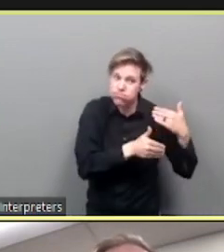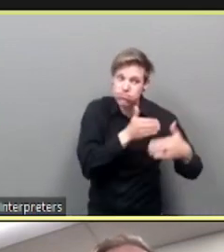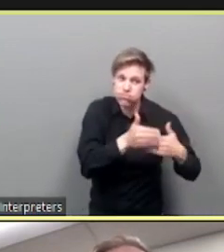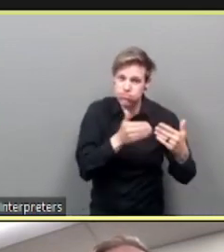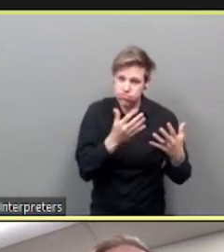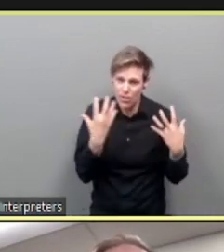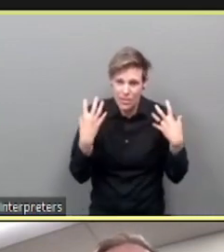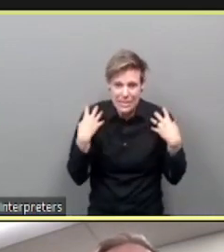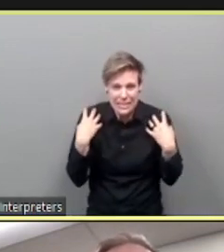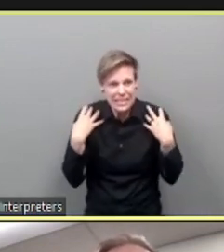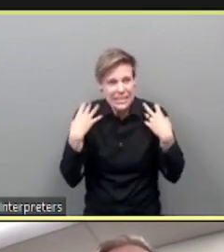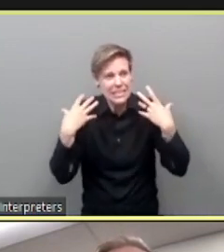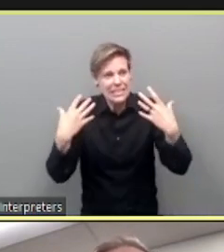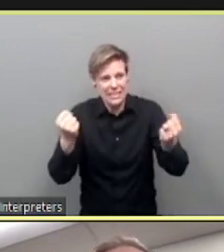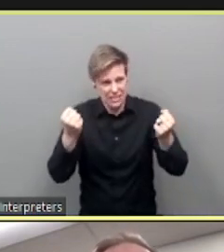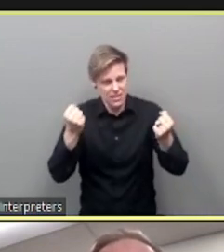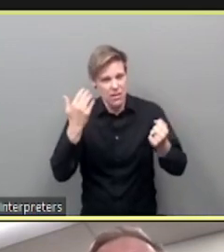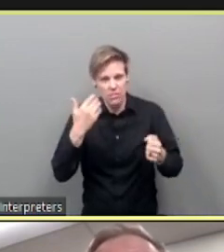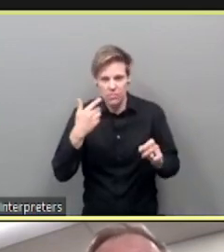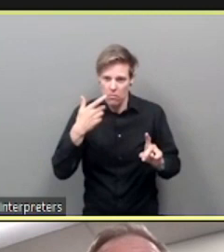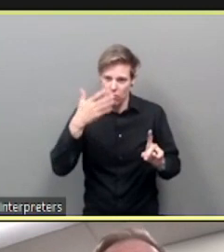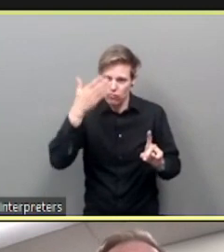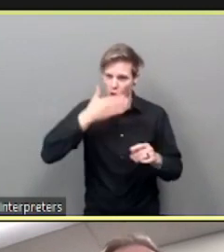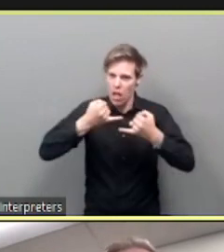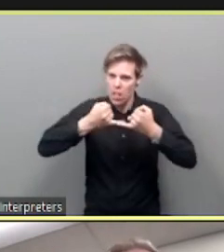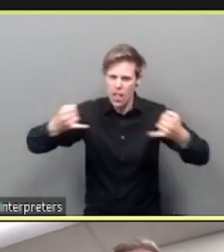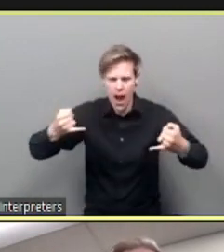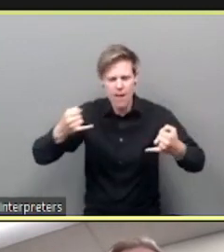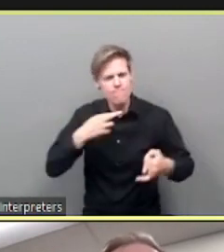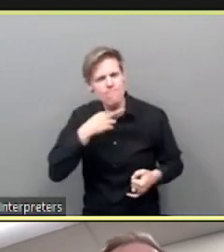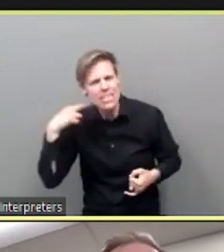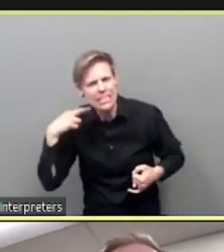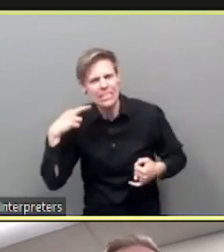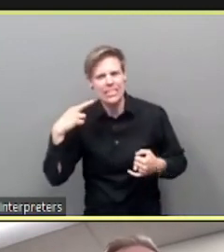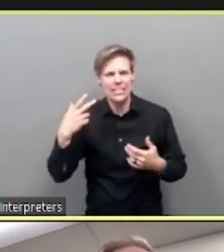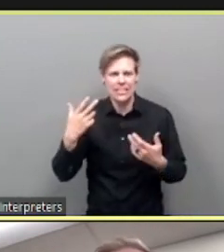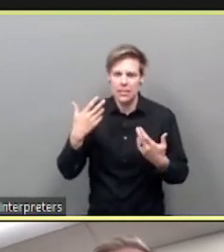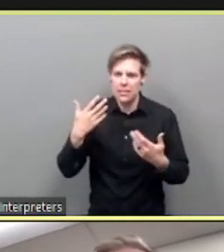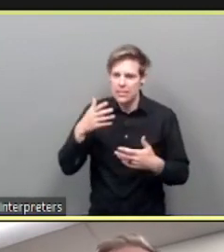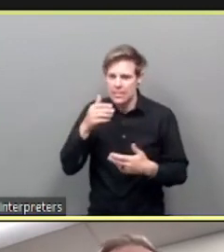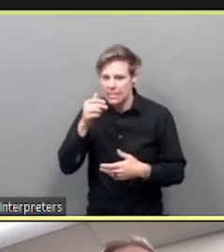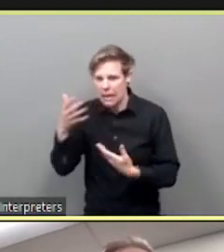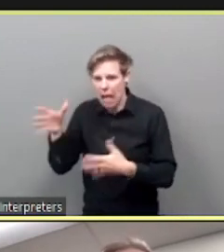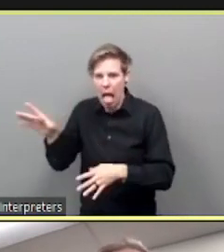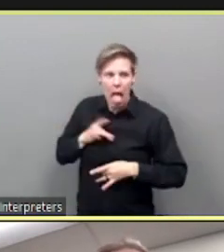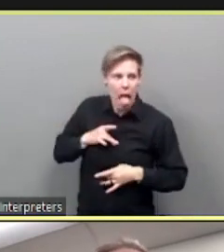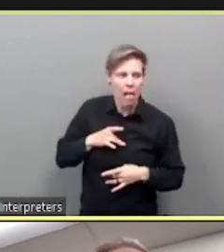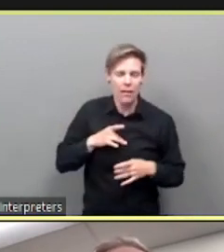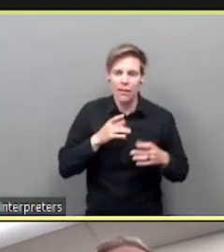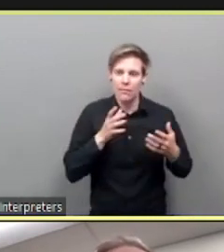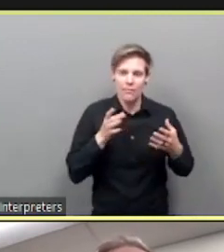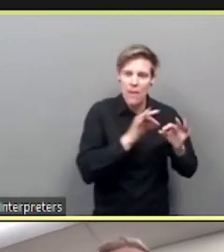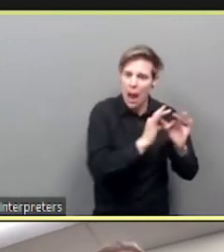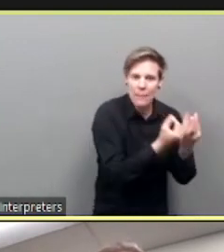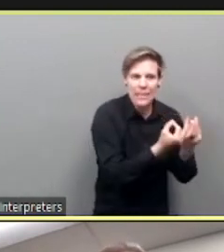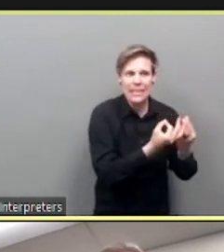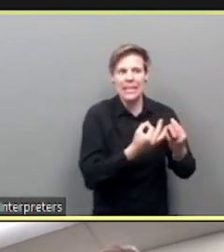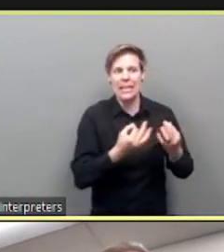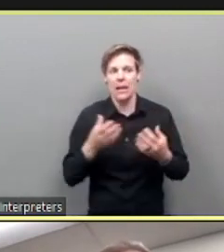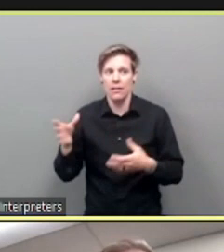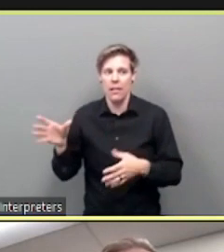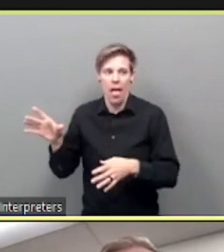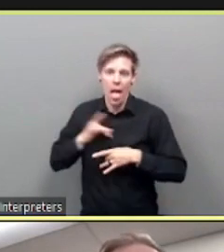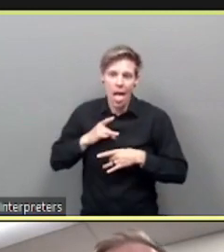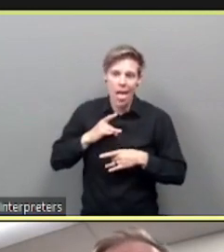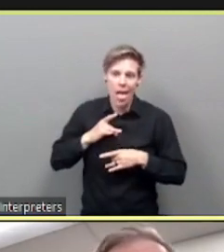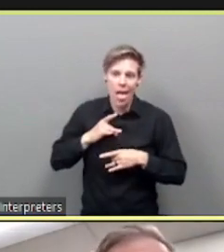risk every day, worrying about whether they bring COVID home to their families, worried about whether they would be infected. You know,